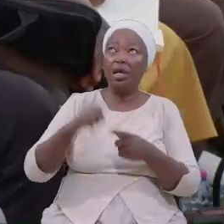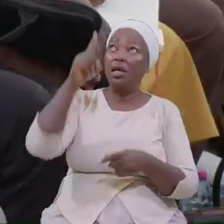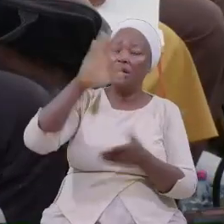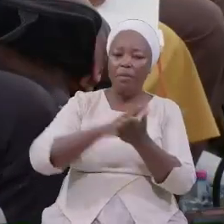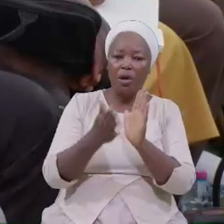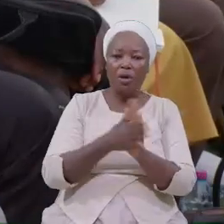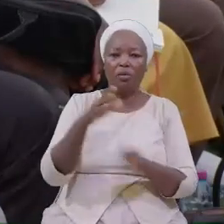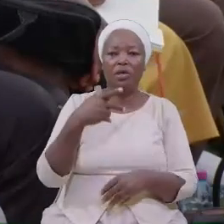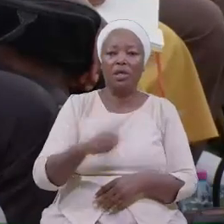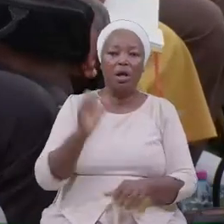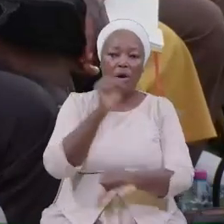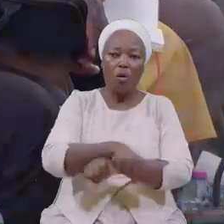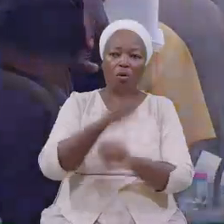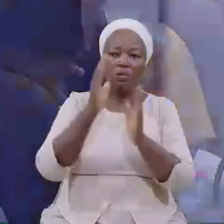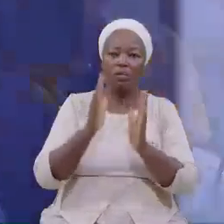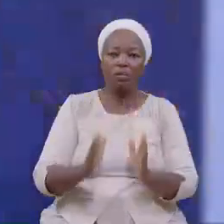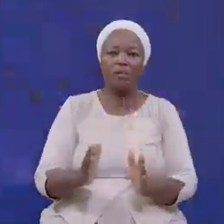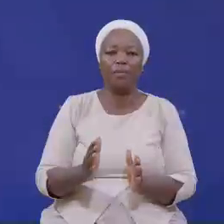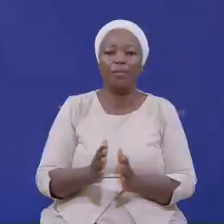conqueror.